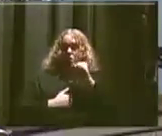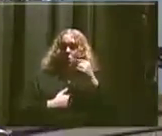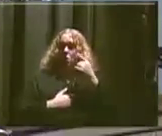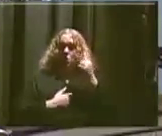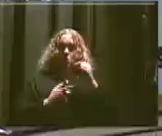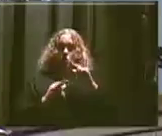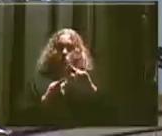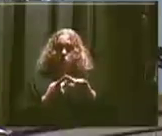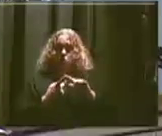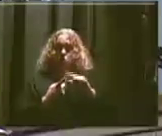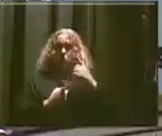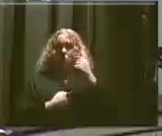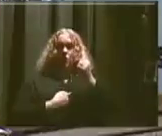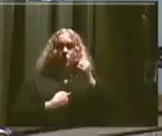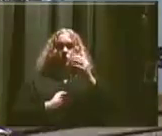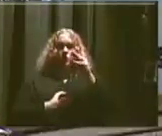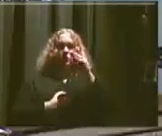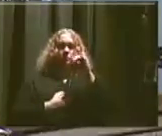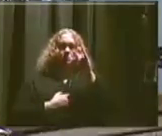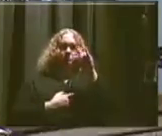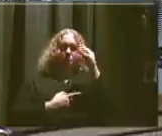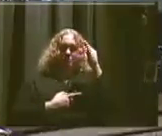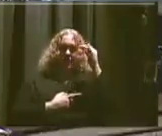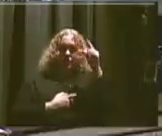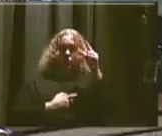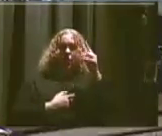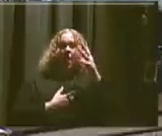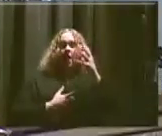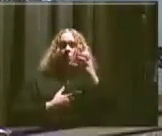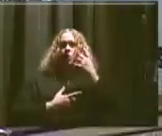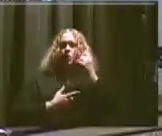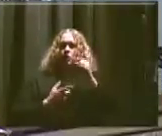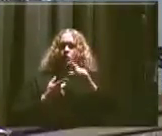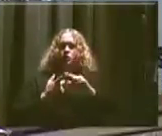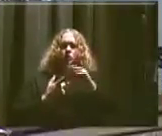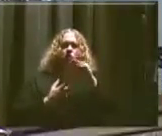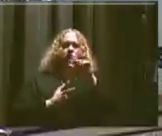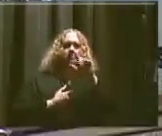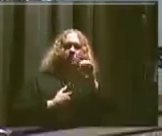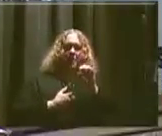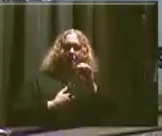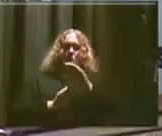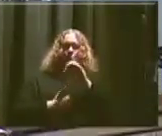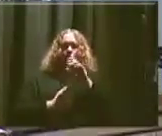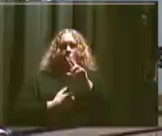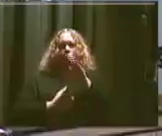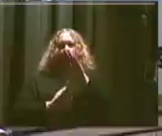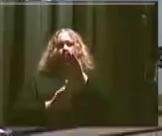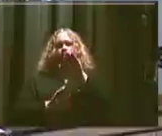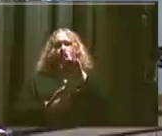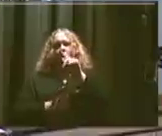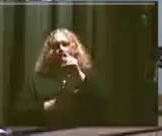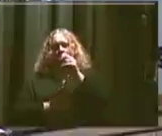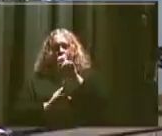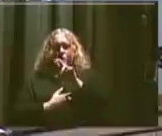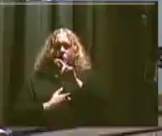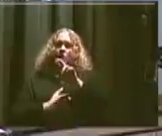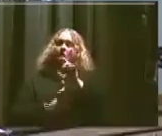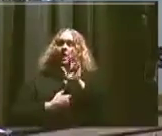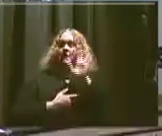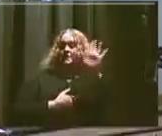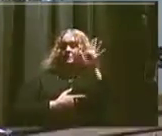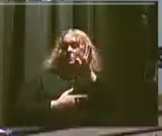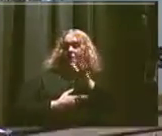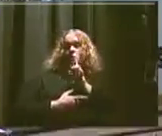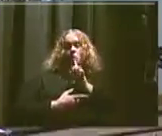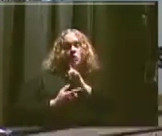to either Mail or Butler. His parents are strong supporters at Johnson. They're at our events, they're involved, and